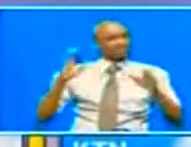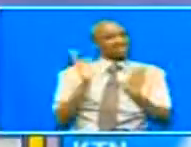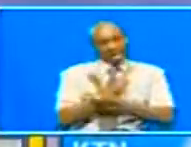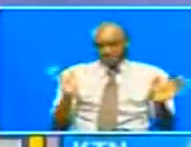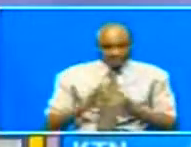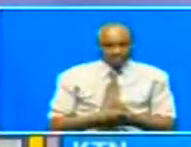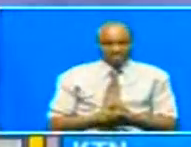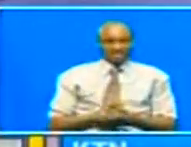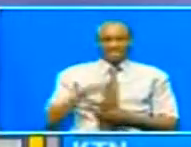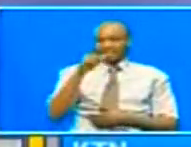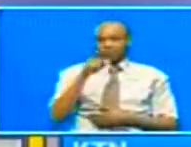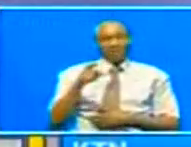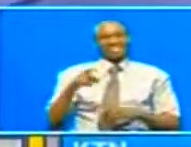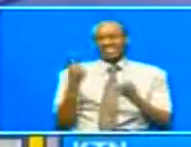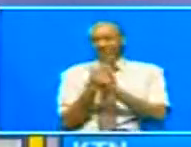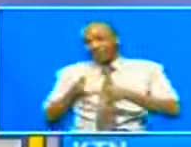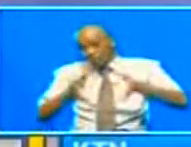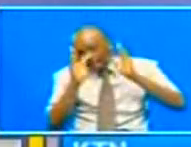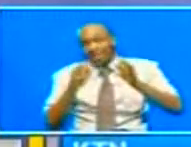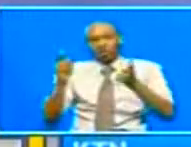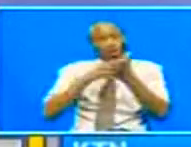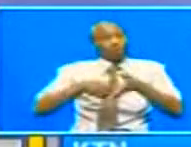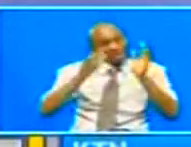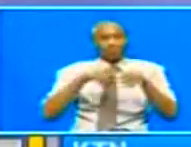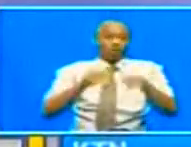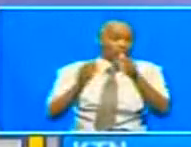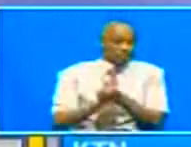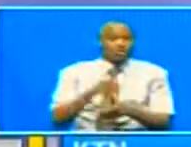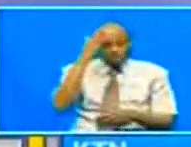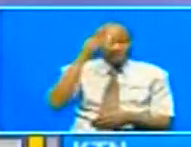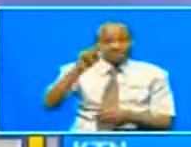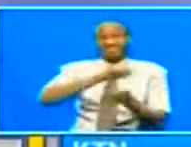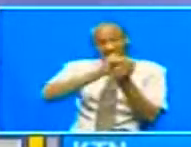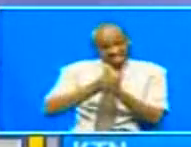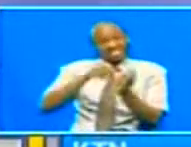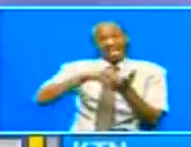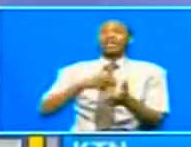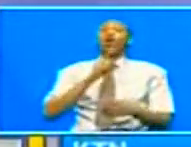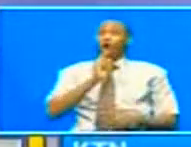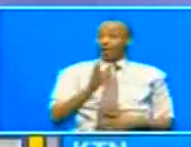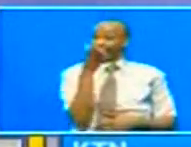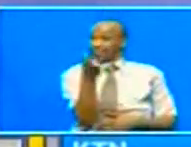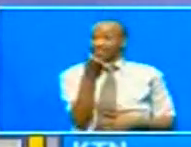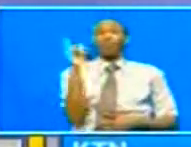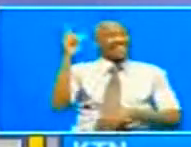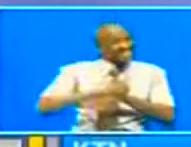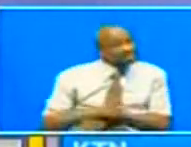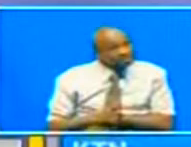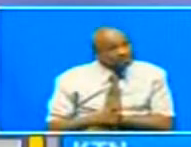many irregularities which was followed. You know, they changed the standing orders in one